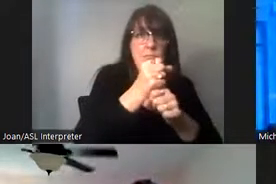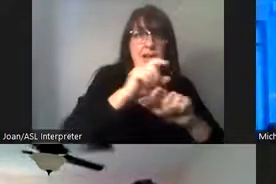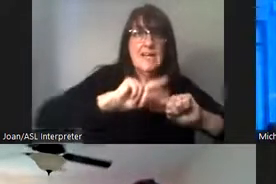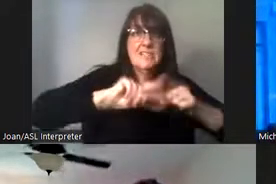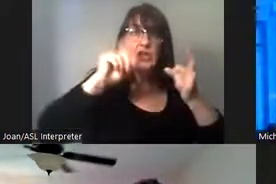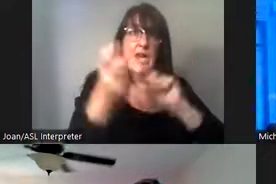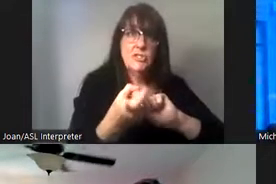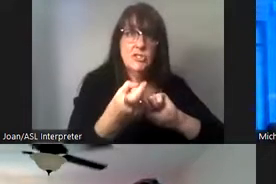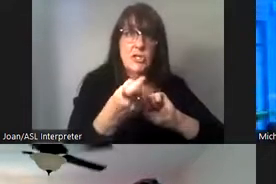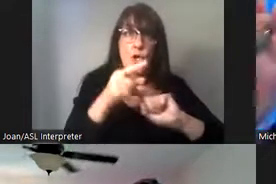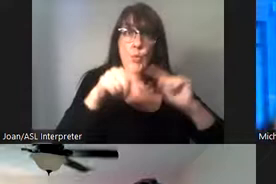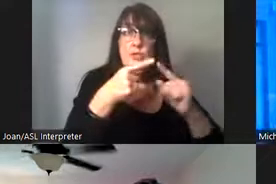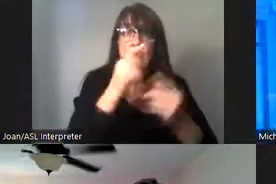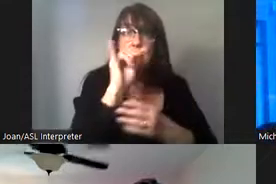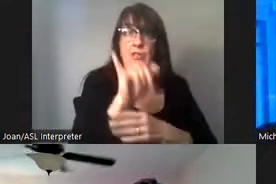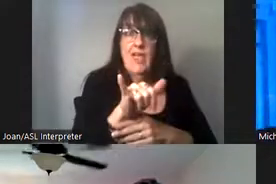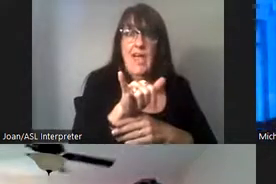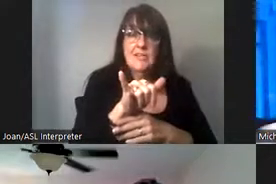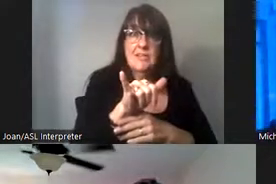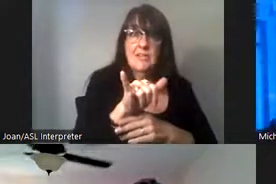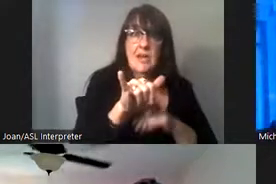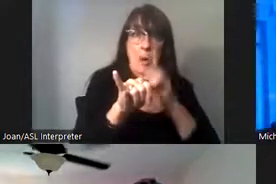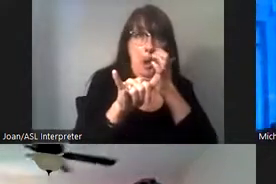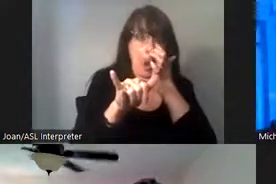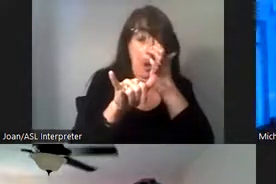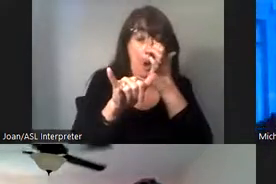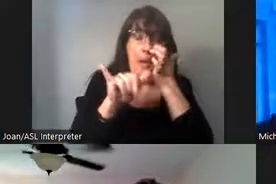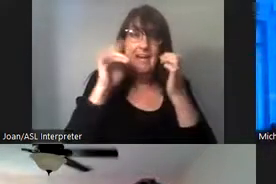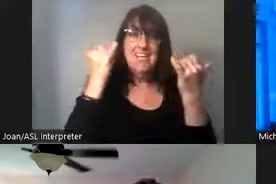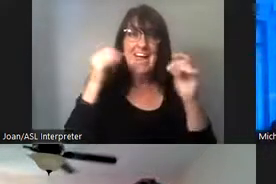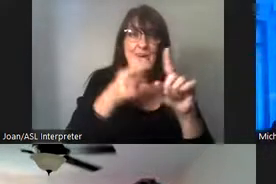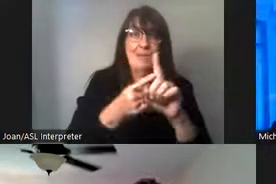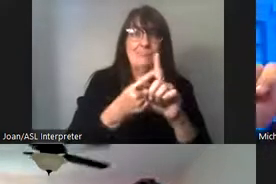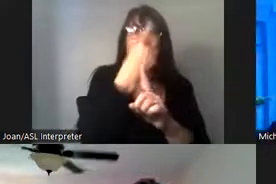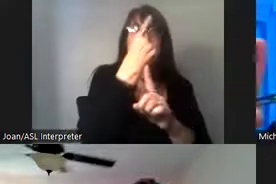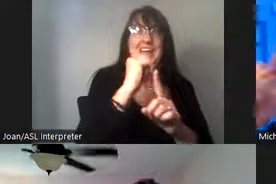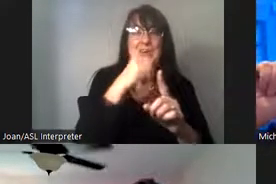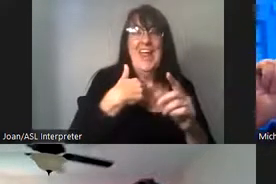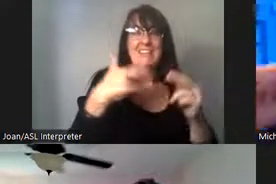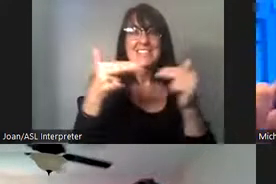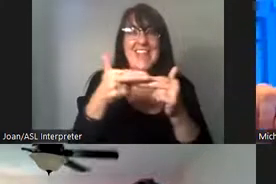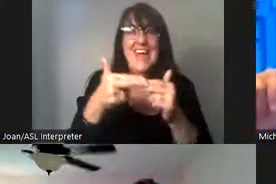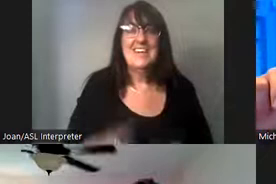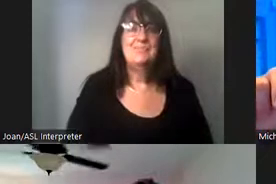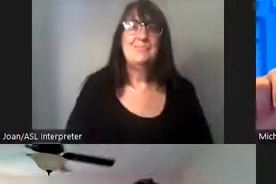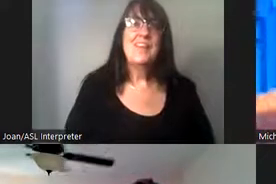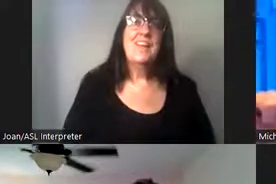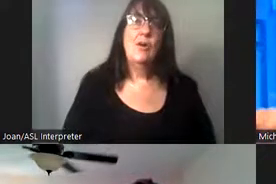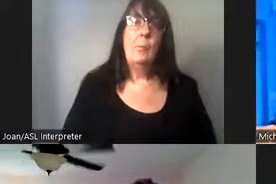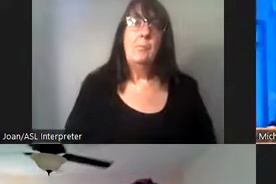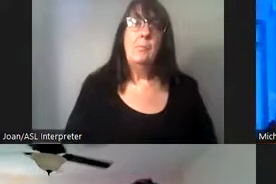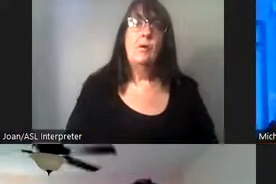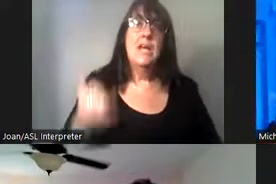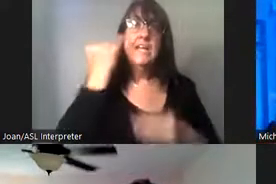also when you do that, and this is that digression I'm going off of because I have no slide that I need to stay on, is if you're